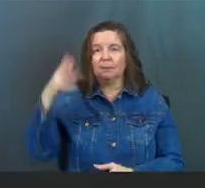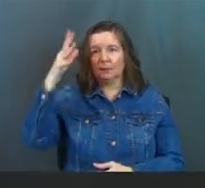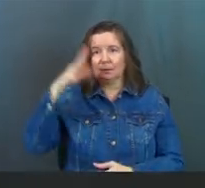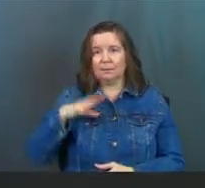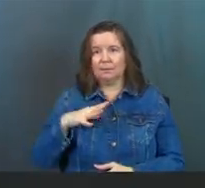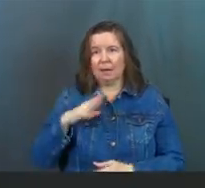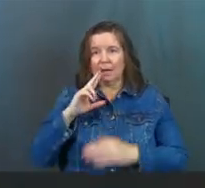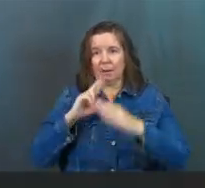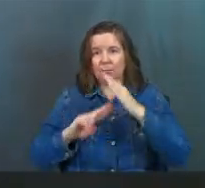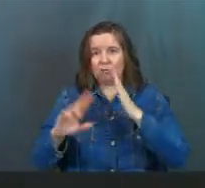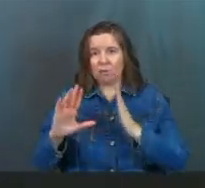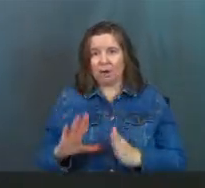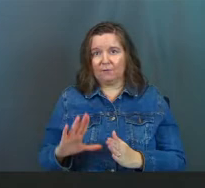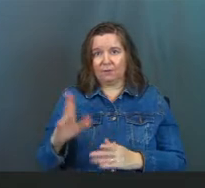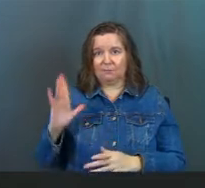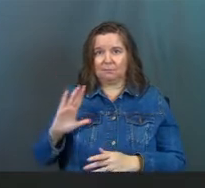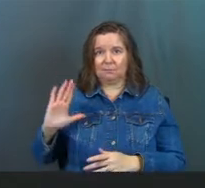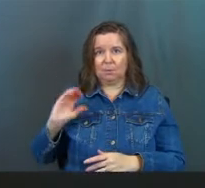Hosea, Prophet Hosea.